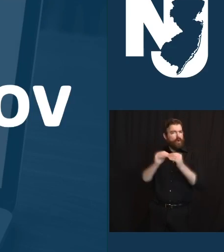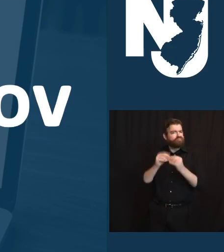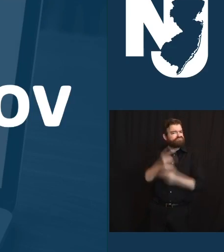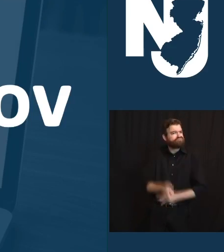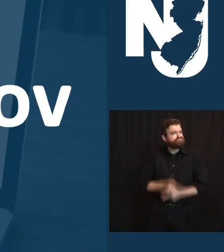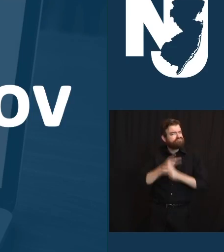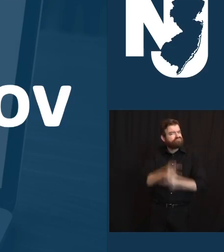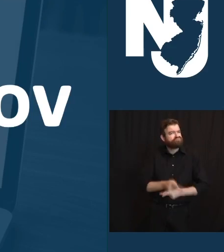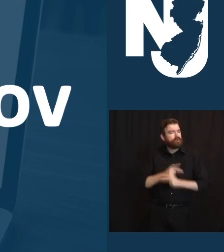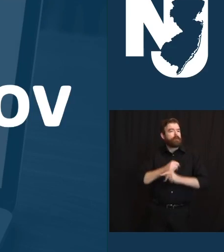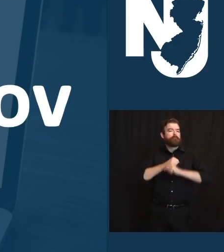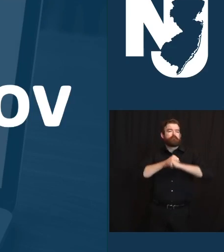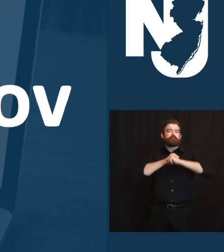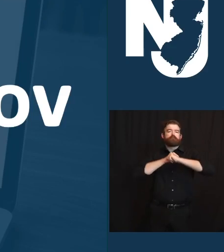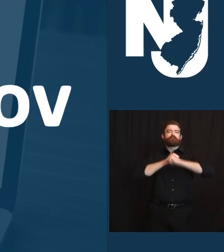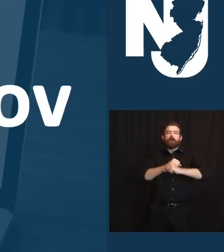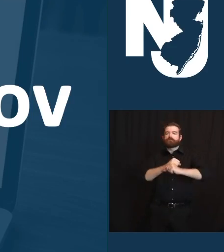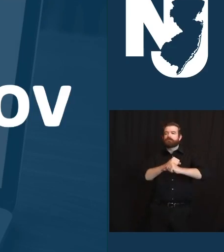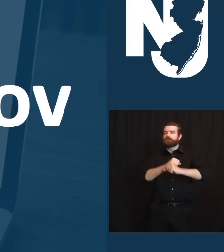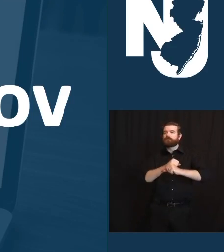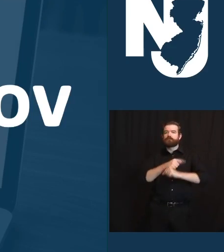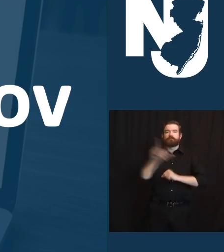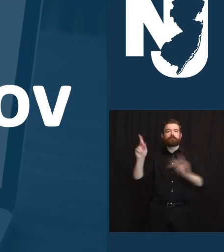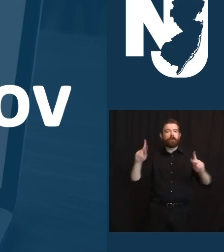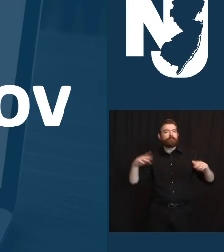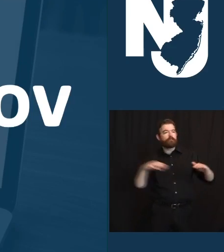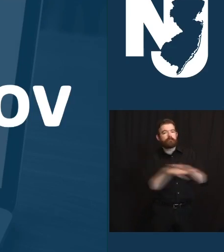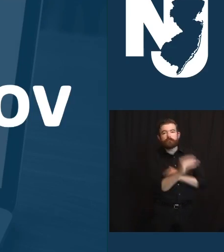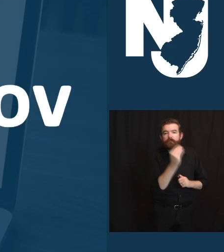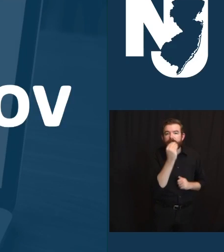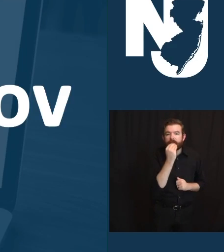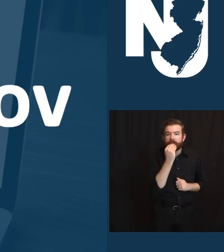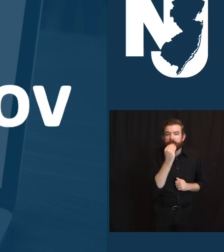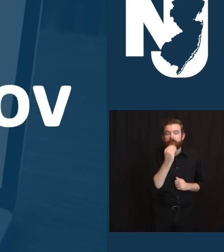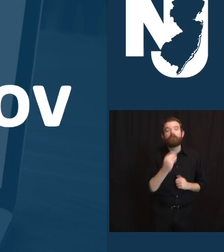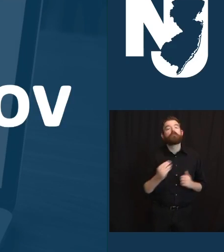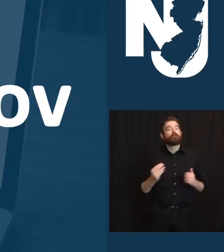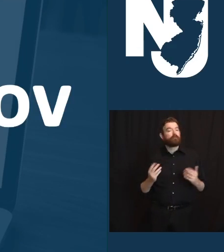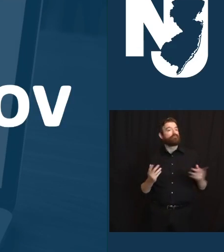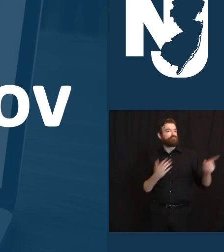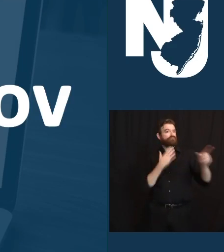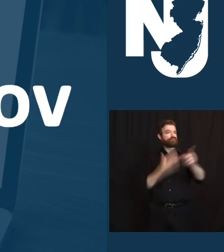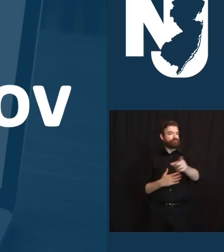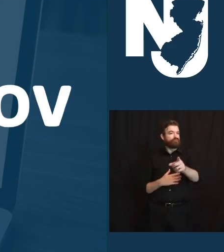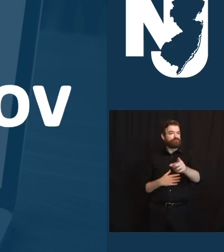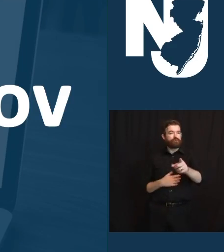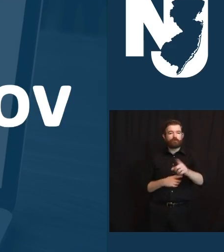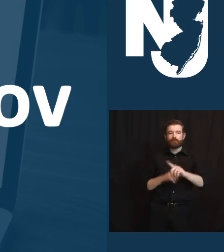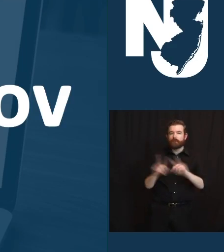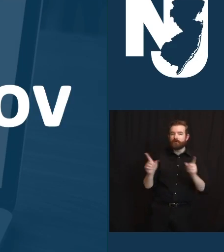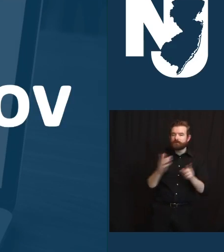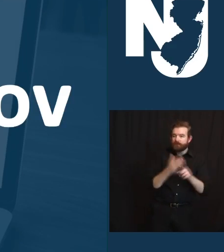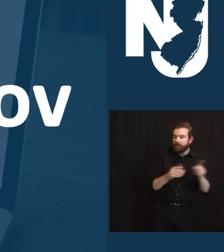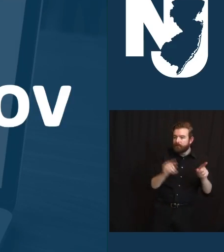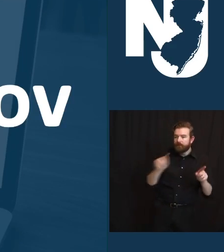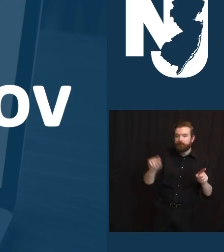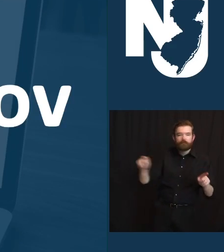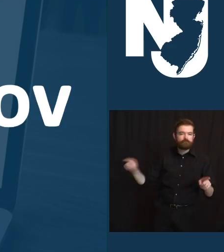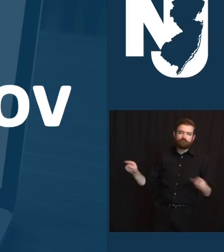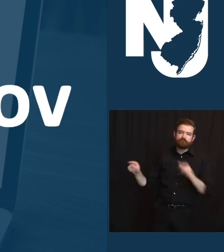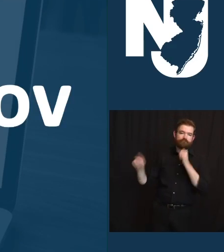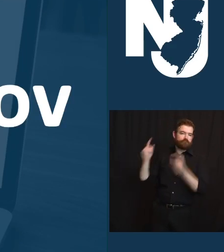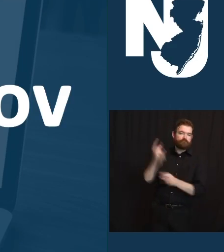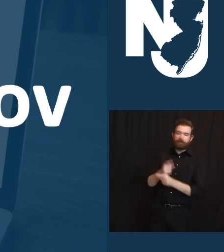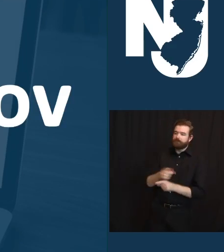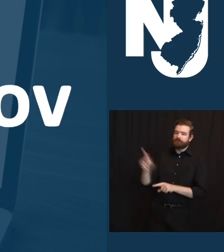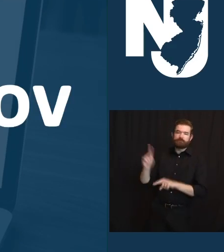residents. But other scenes cannot continue, and we cannot move forward unless there is complete